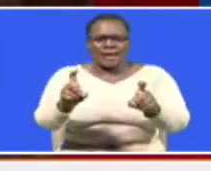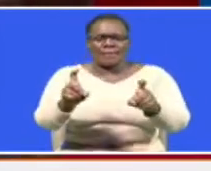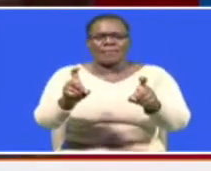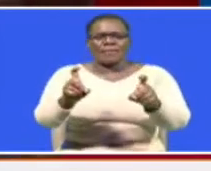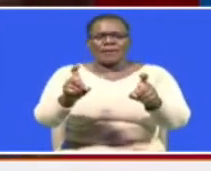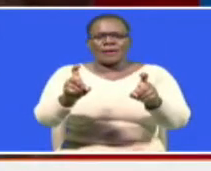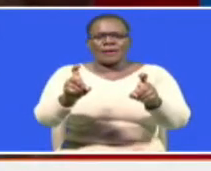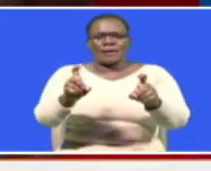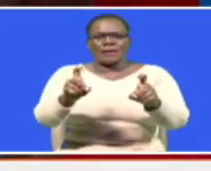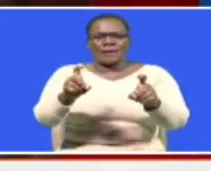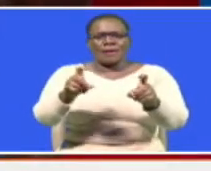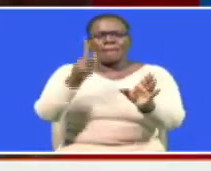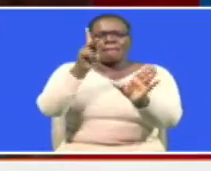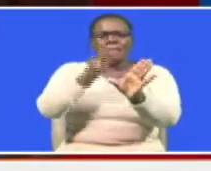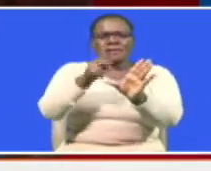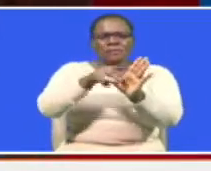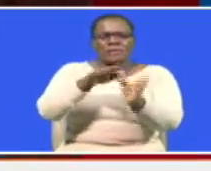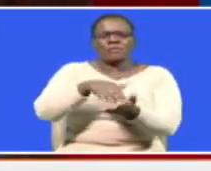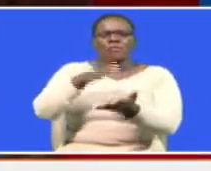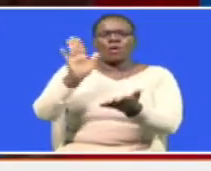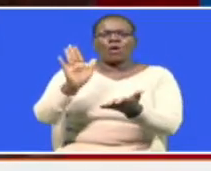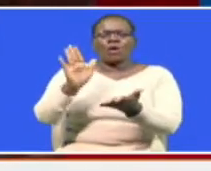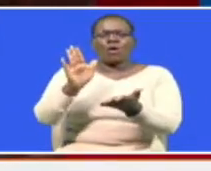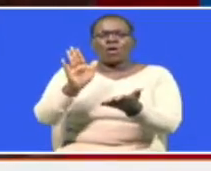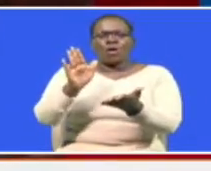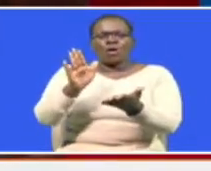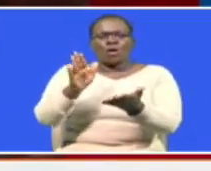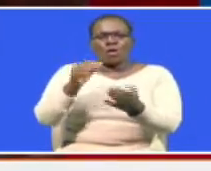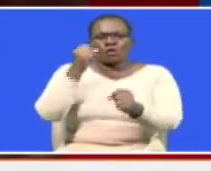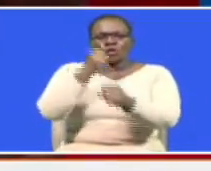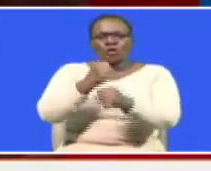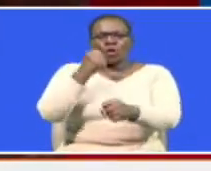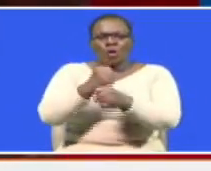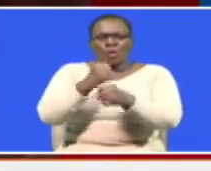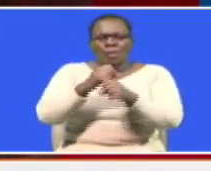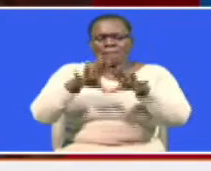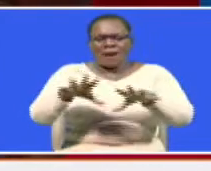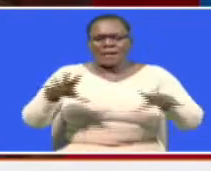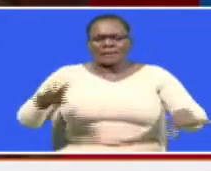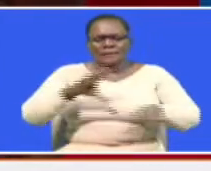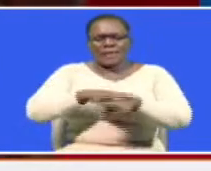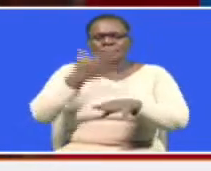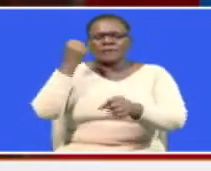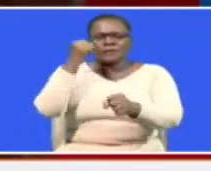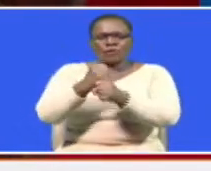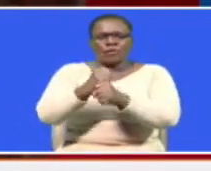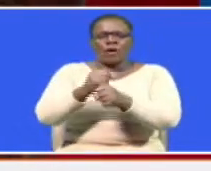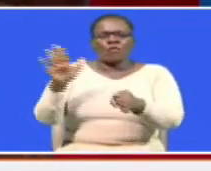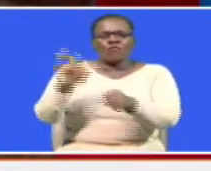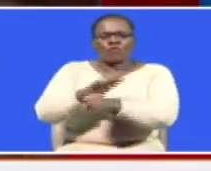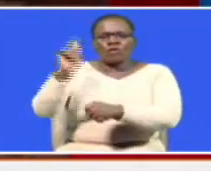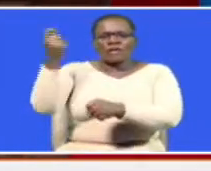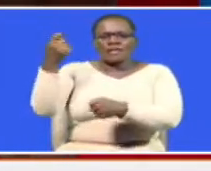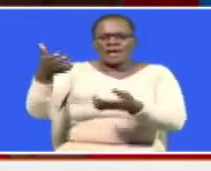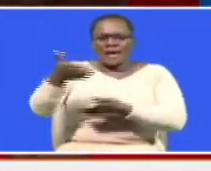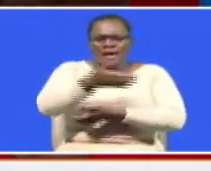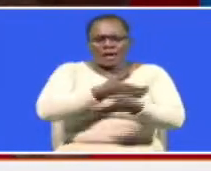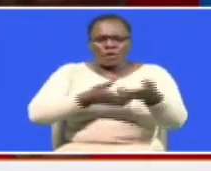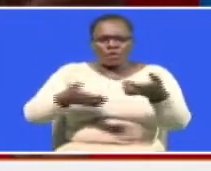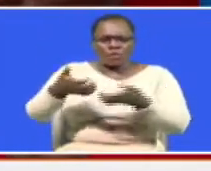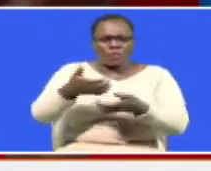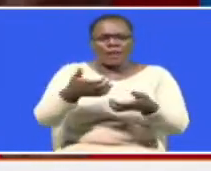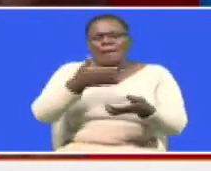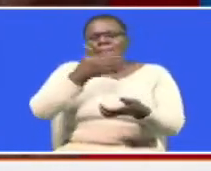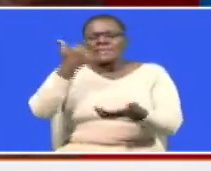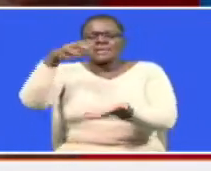can participate more constructively in the labor market, get better jobs, and the entire Kenyan economy will be in a